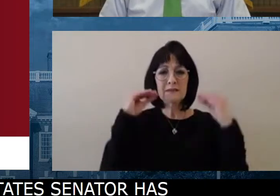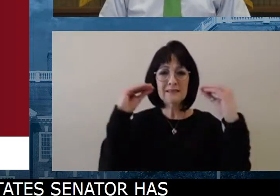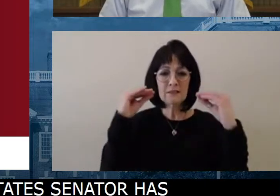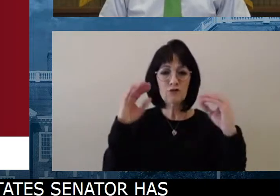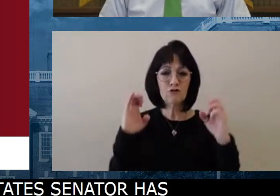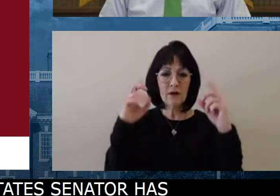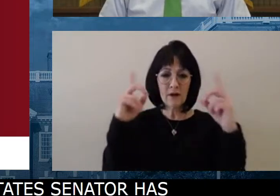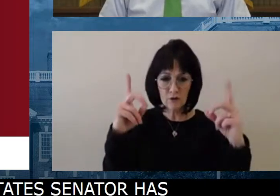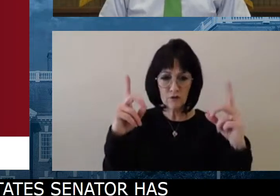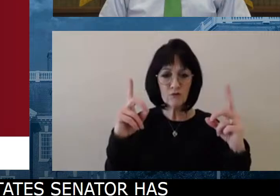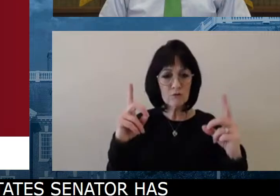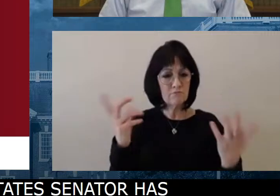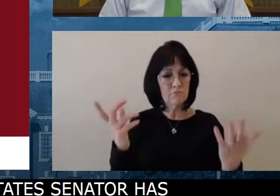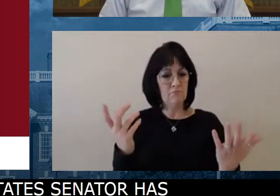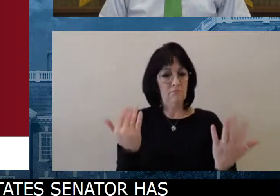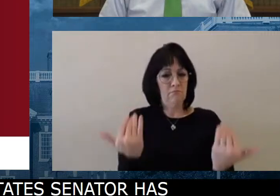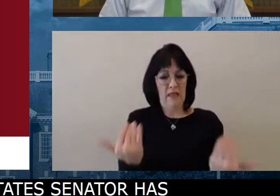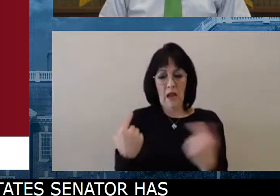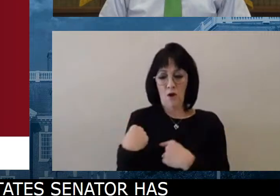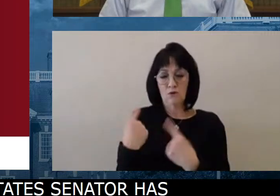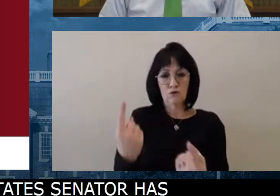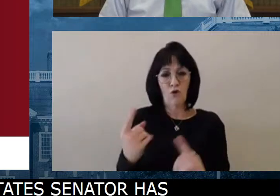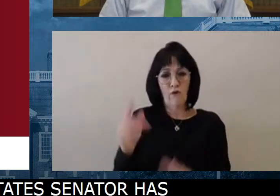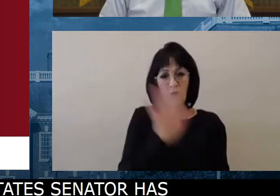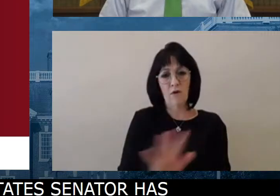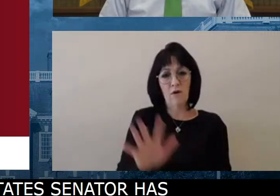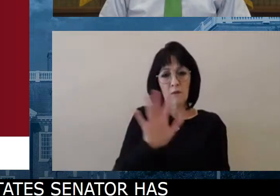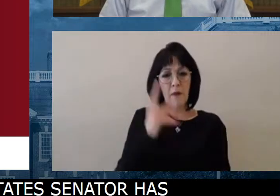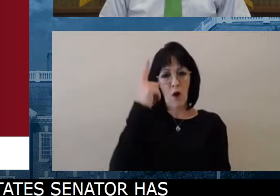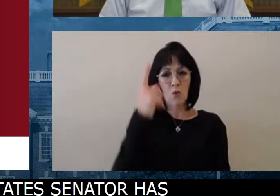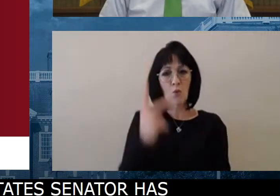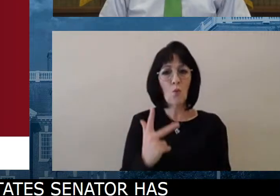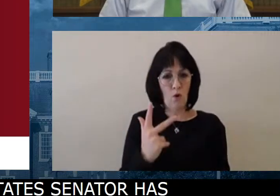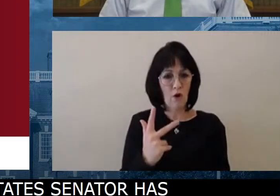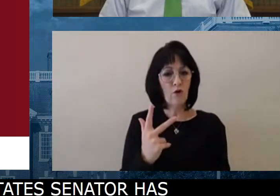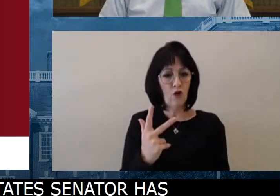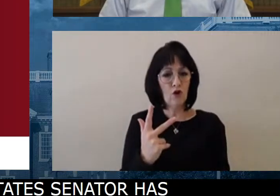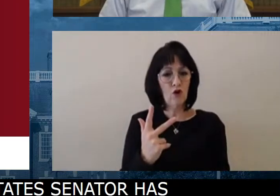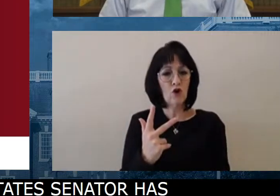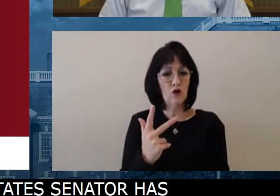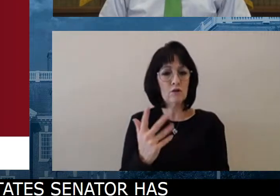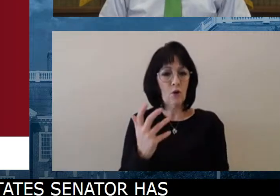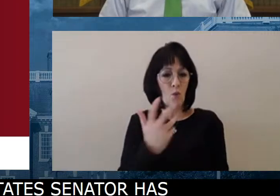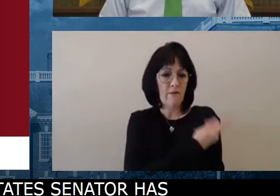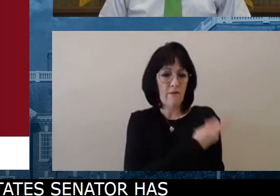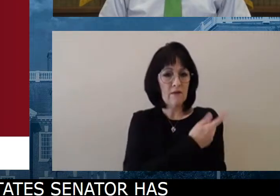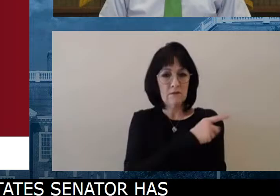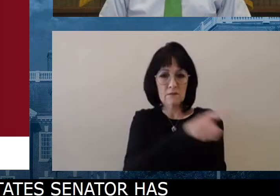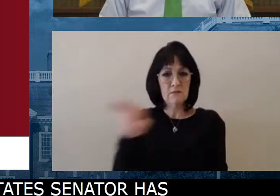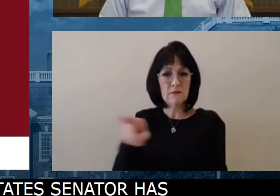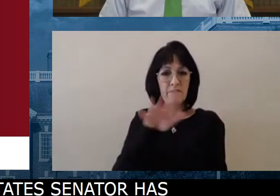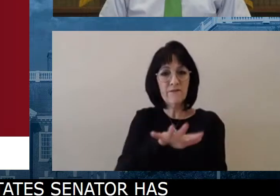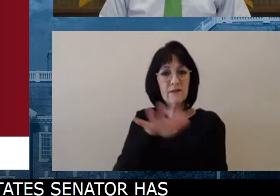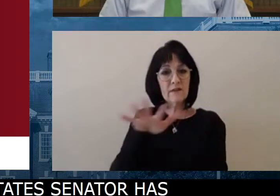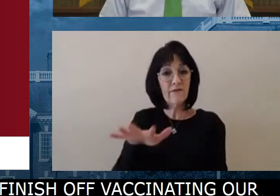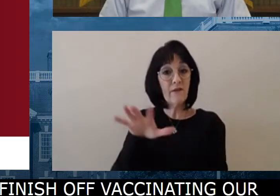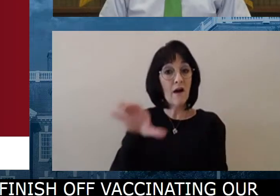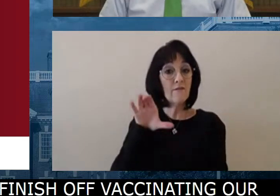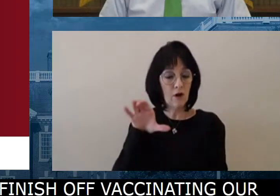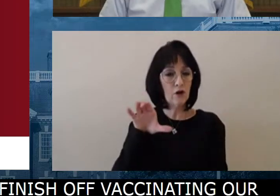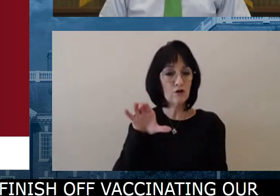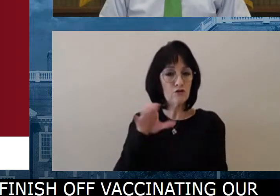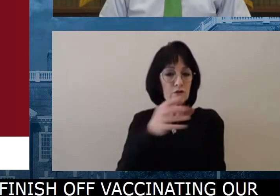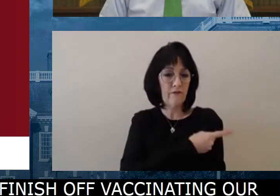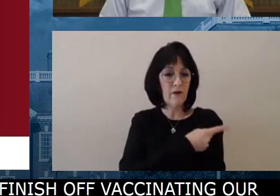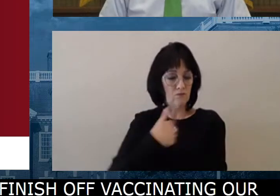our educators who want and need to get vaccinated, about 5,500 vaccinated. And so we intend to do the other 2/3 really